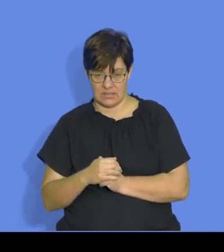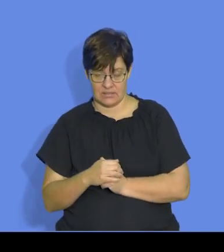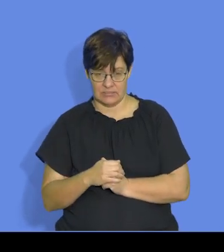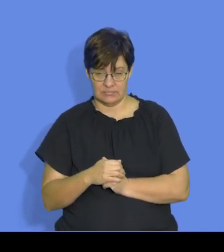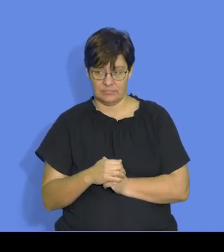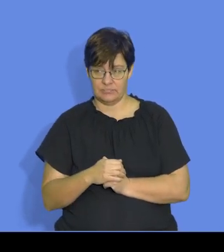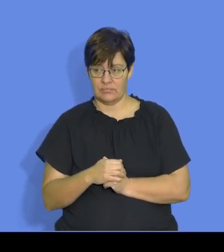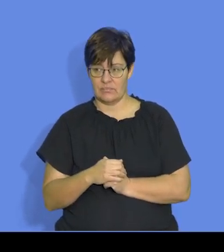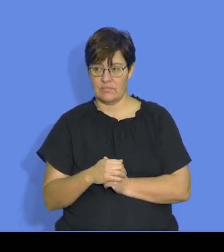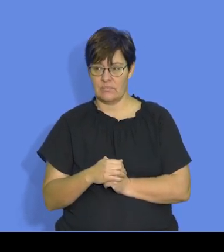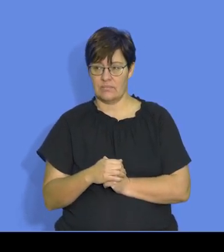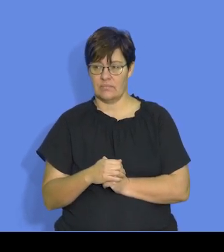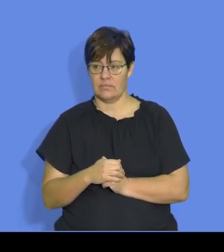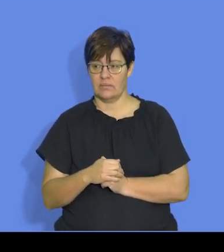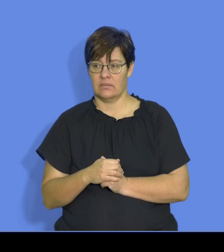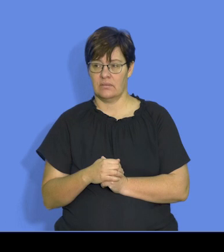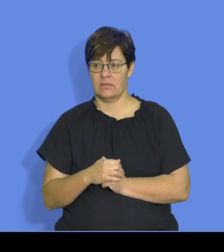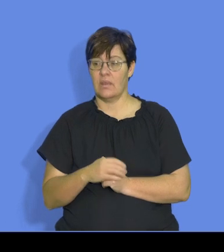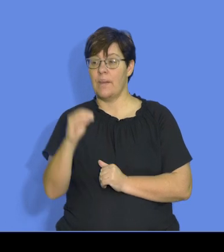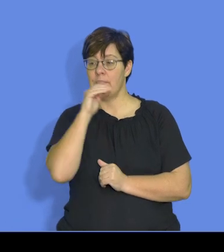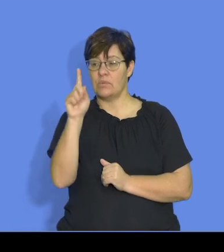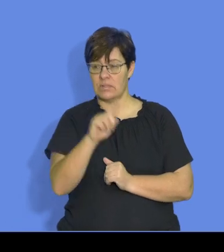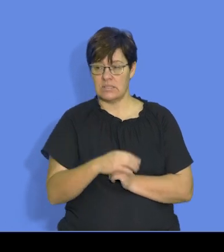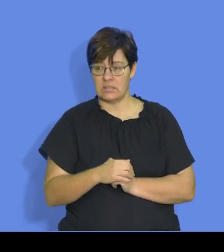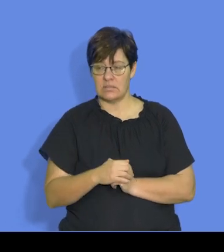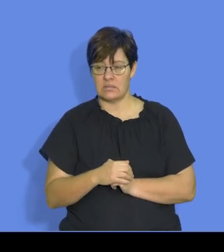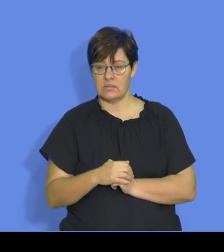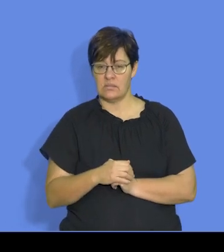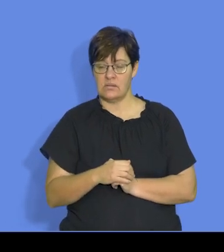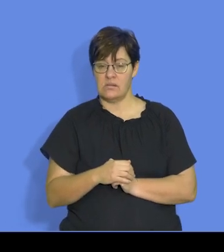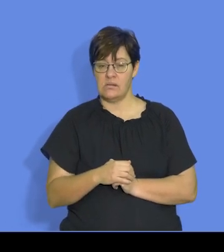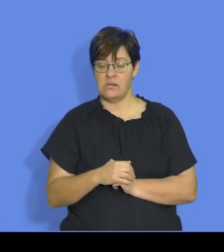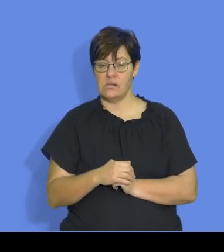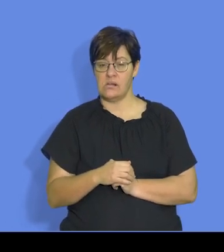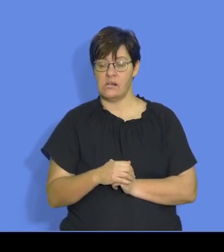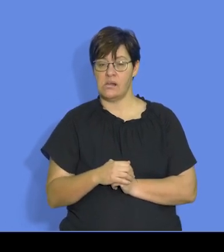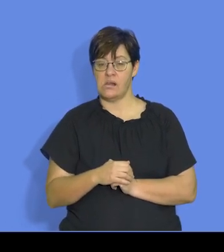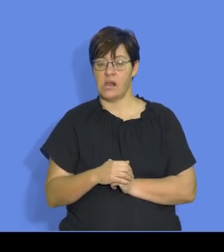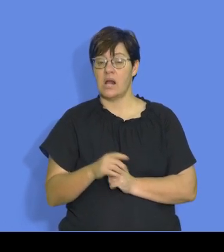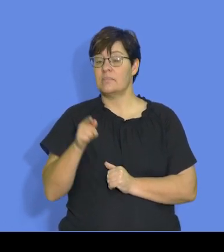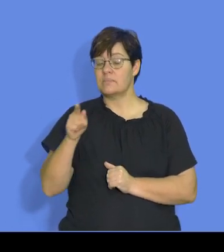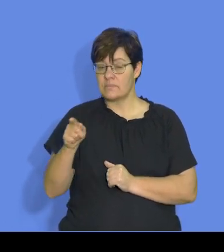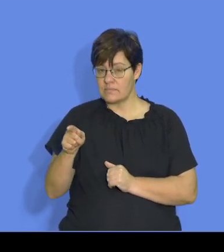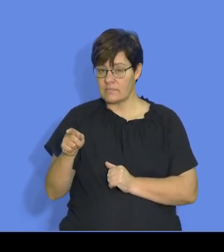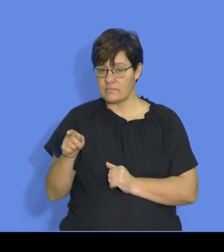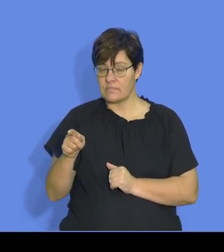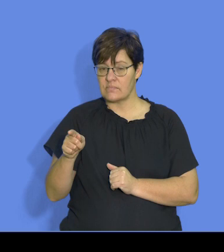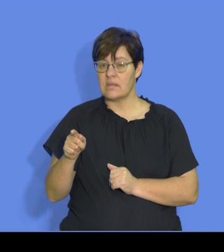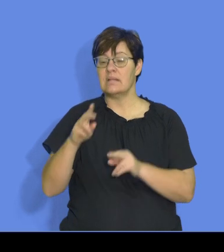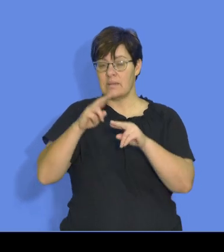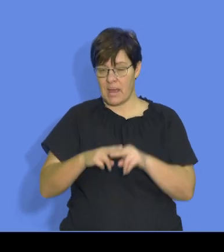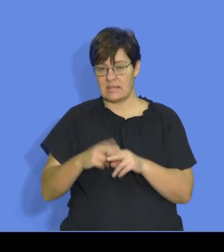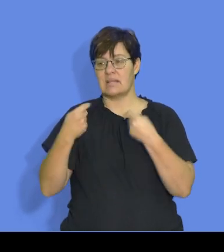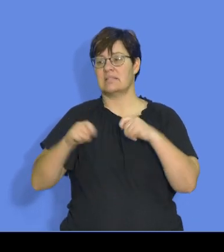then, obviously, that means that your output will be dependent on your sales figure.